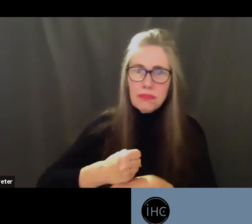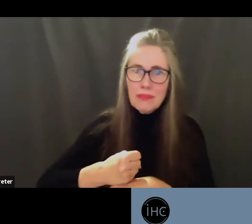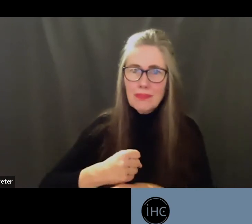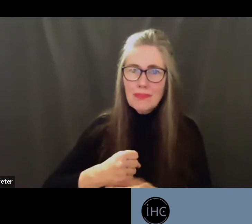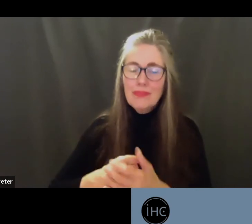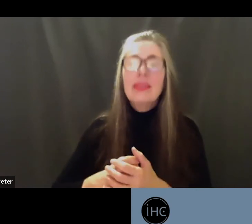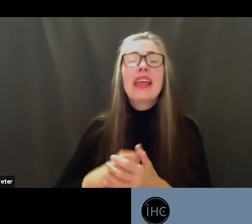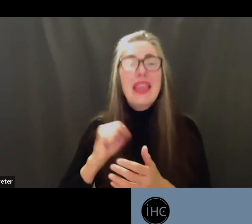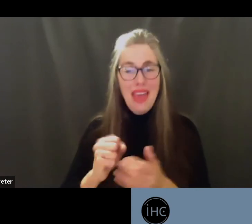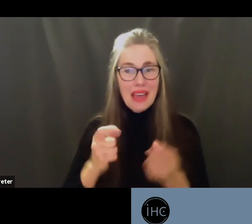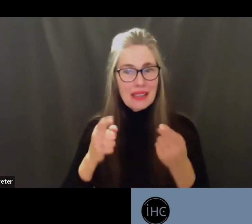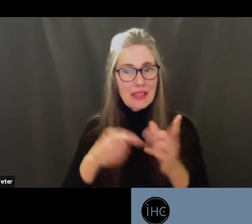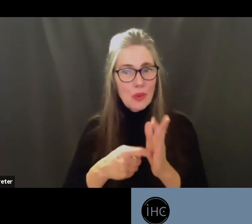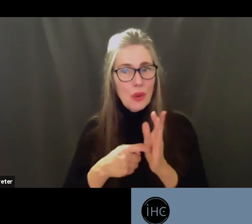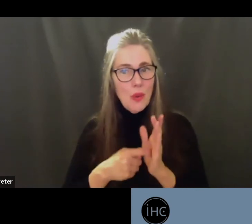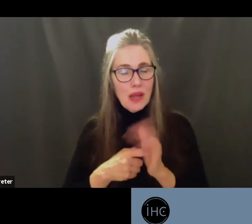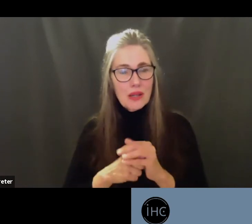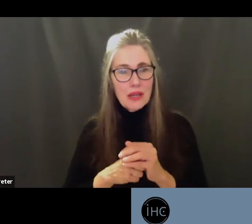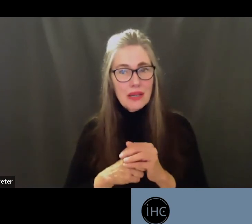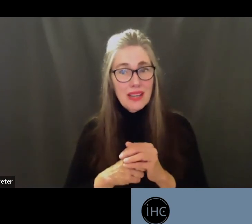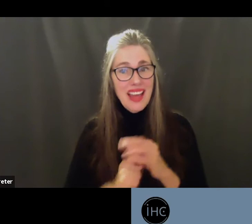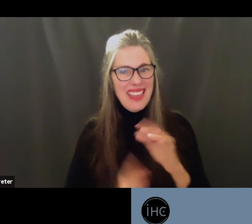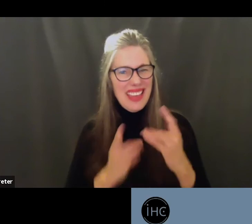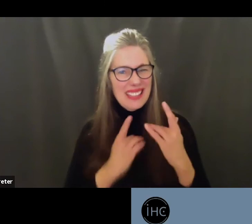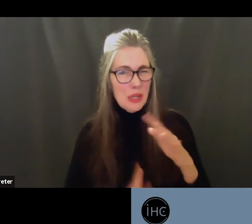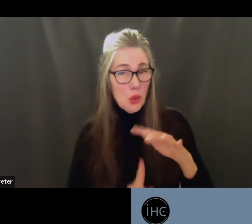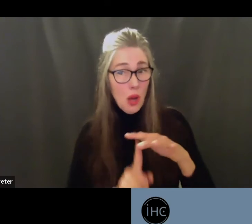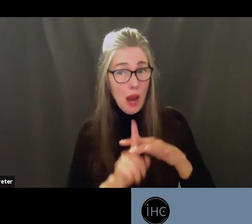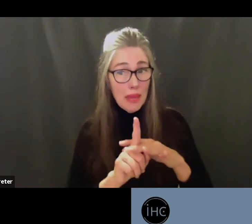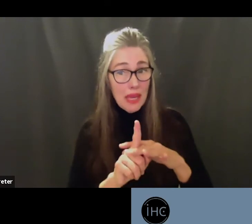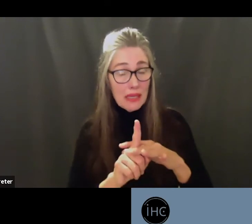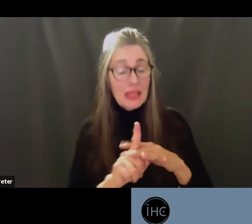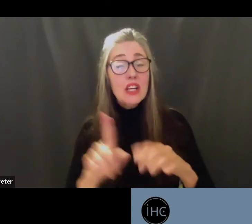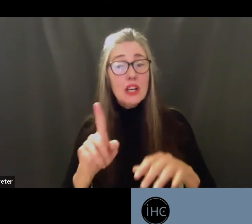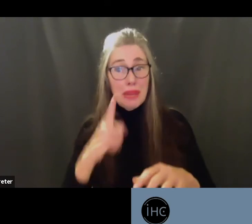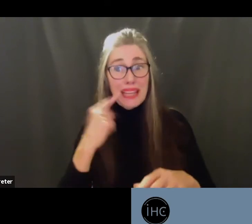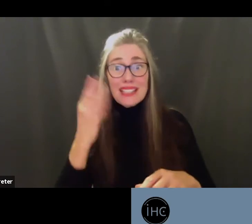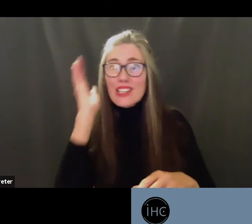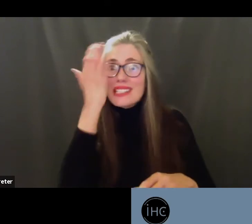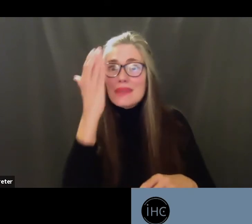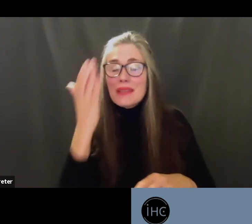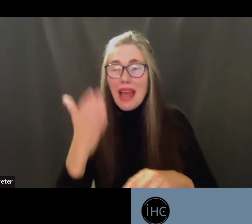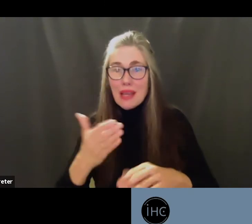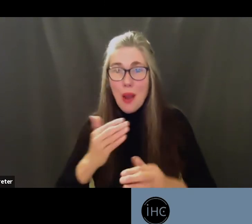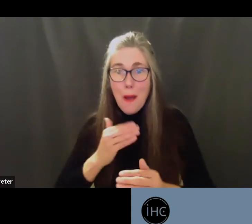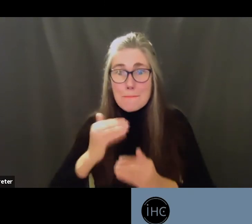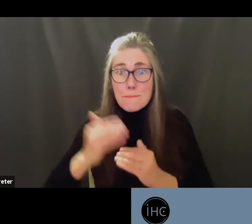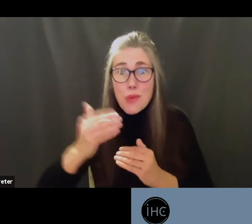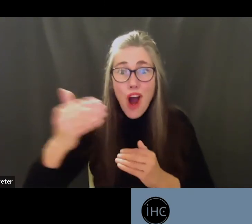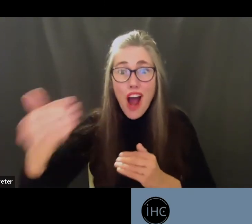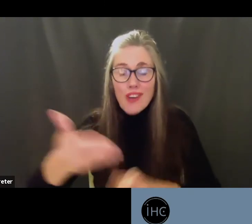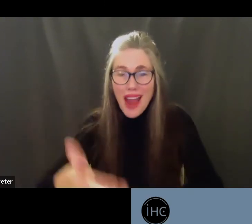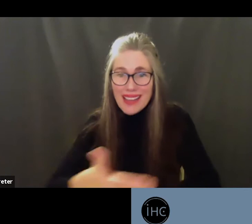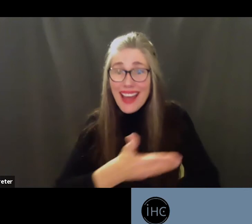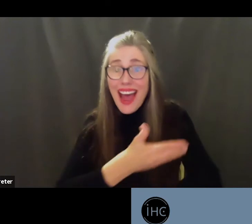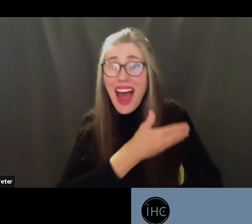the conditions. And so these guys come in to kind of turn the clock back, but they also modernize. But part